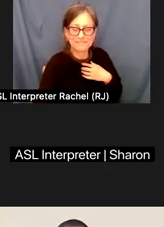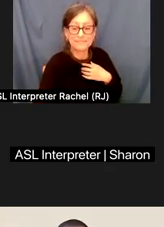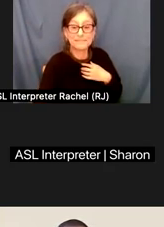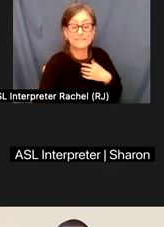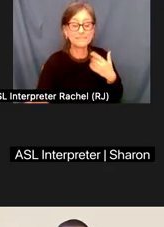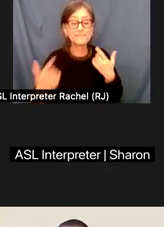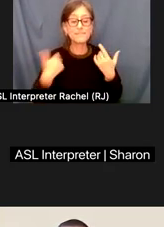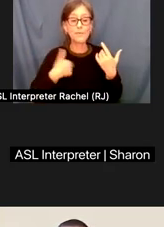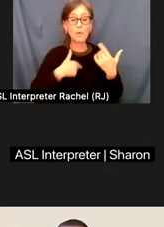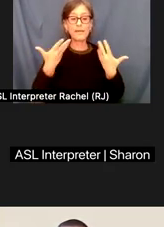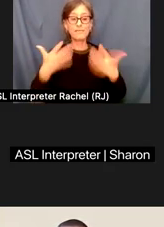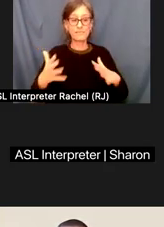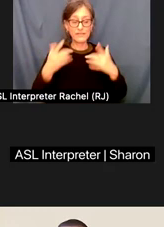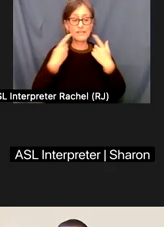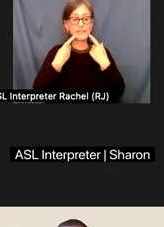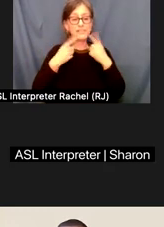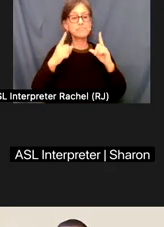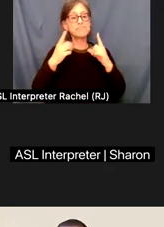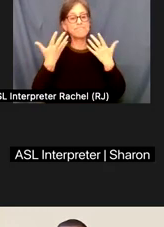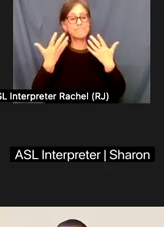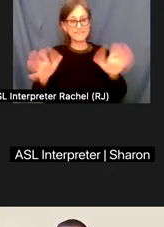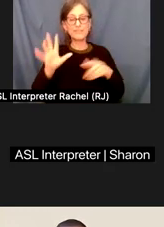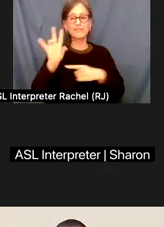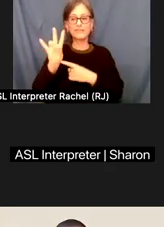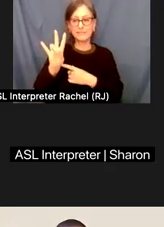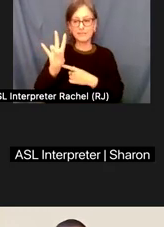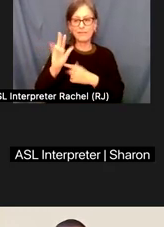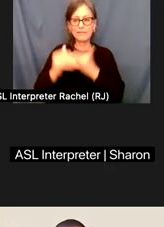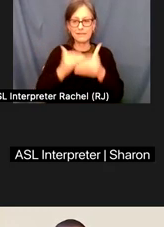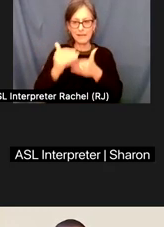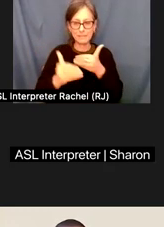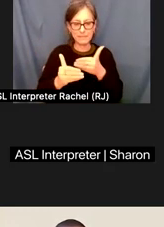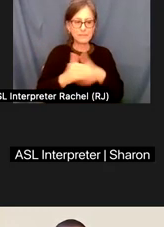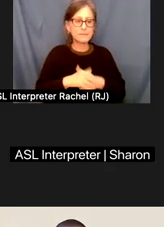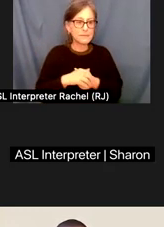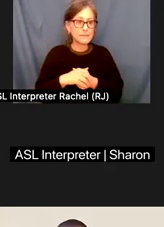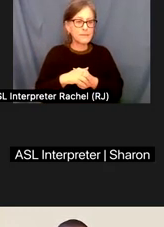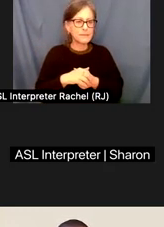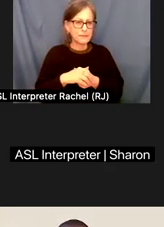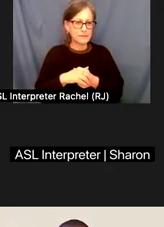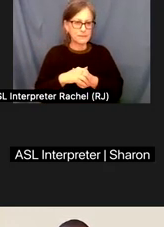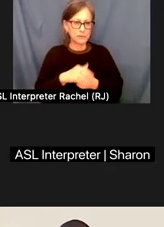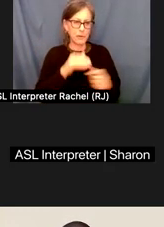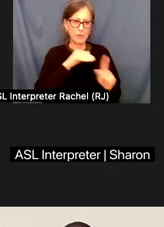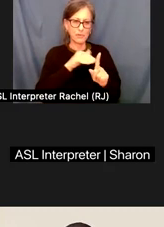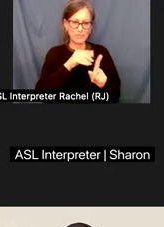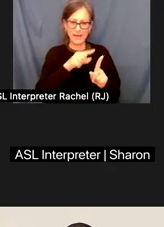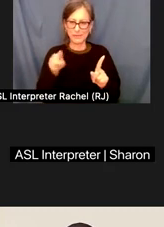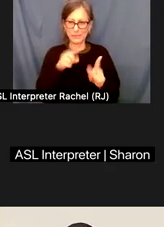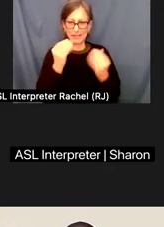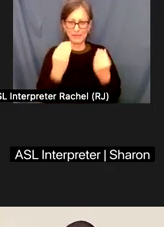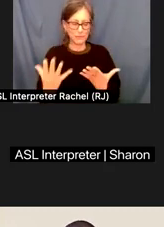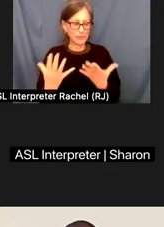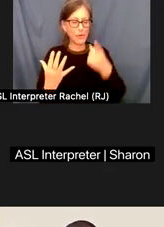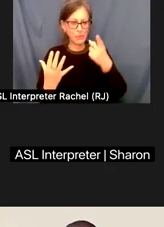made it through the 7 steps, and I want to just remind you or inform you that